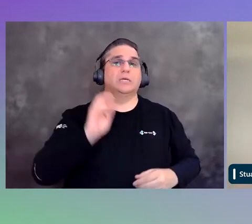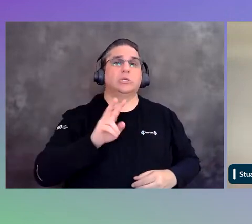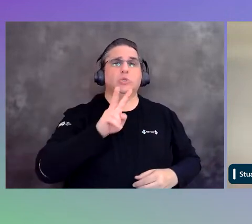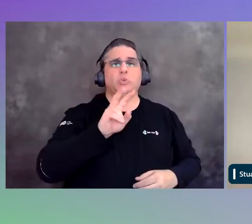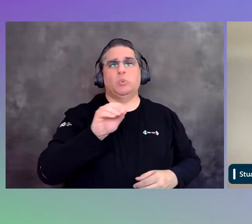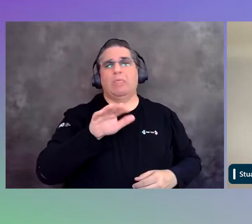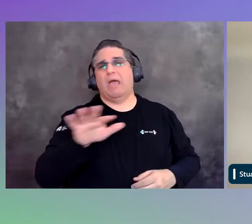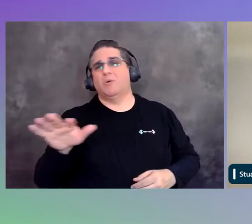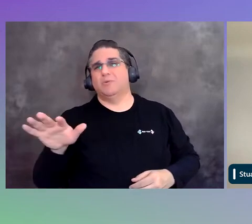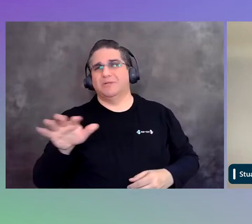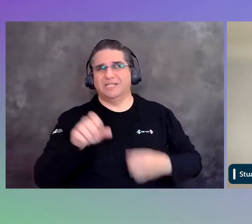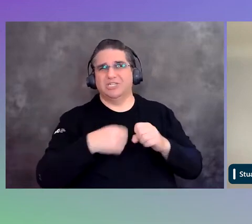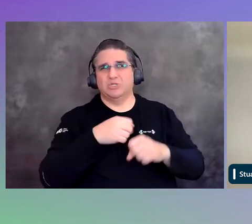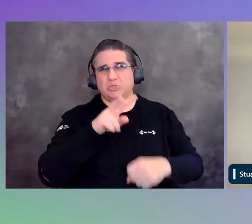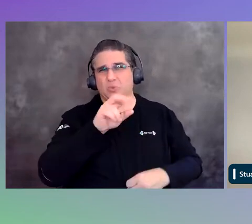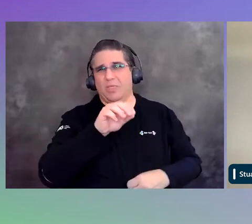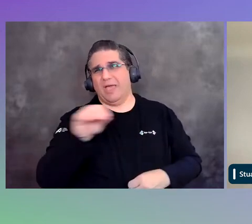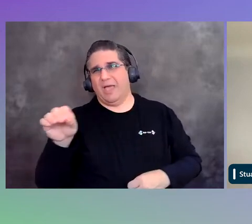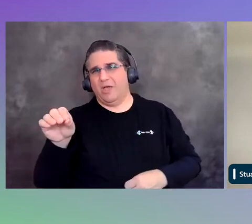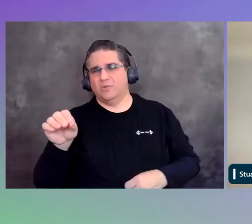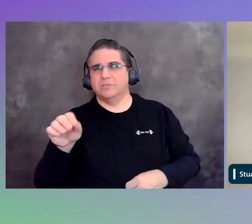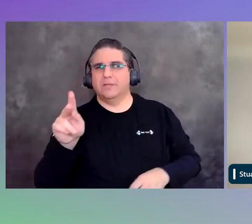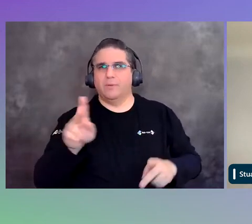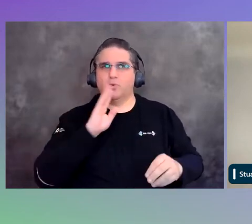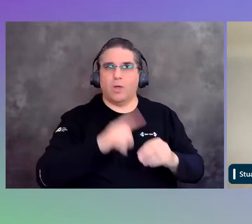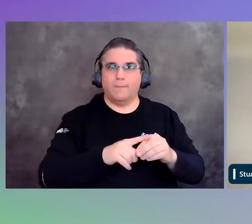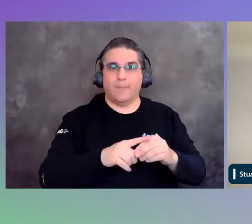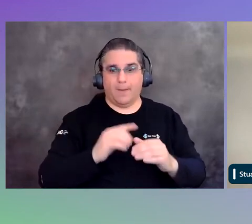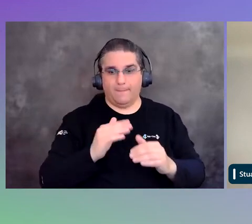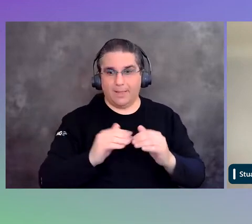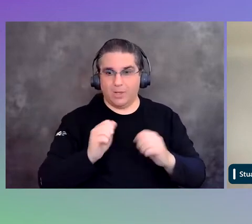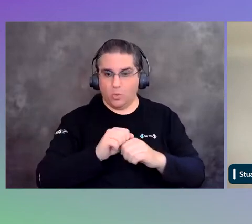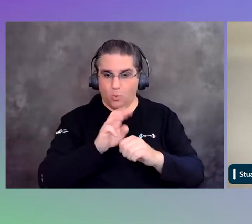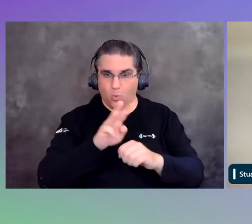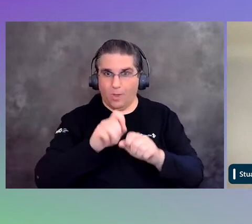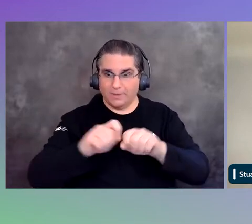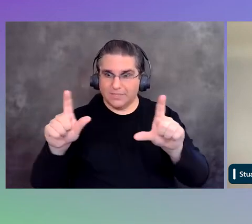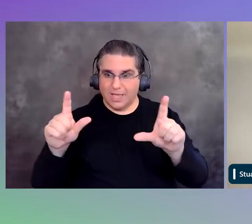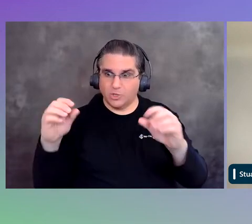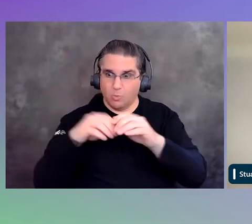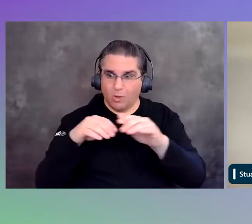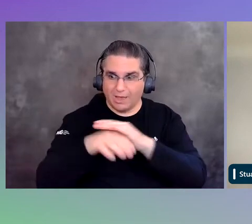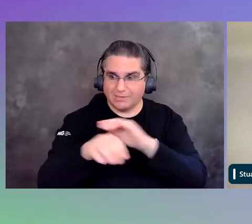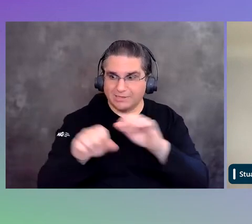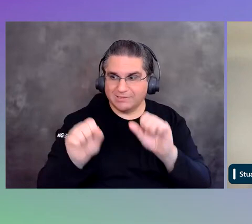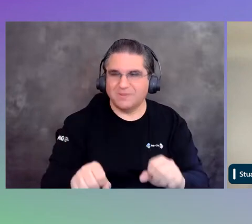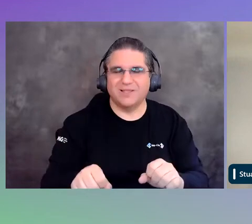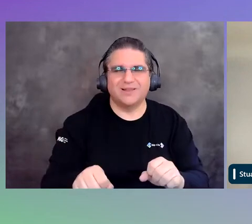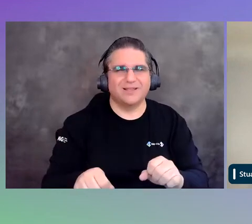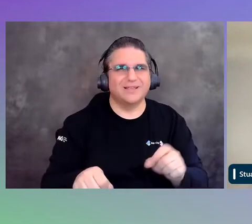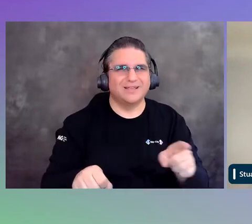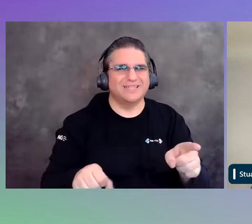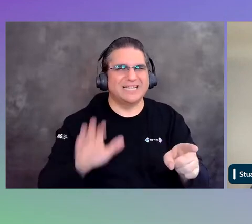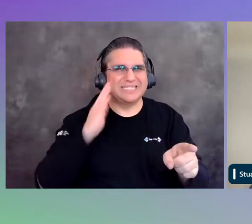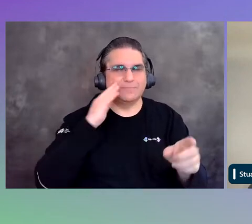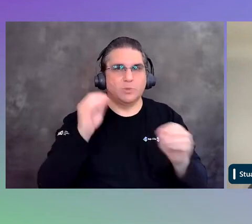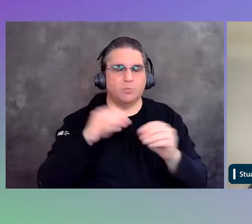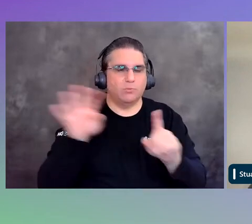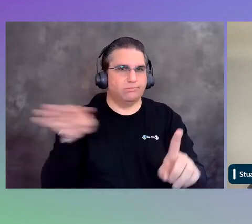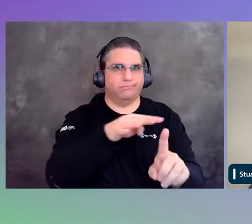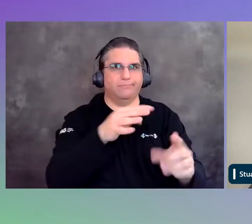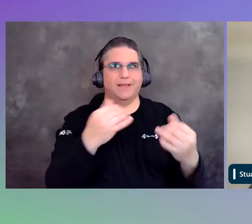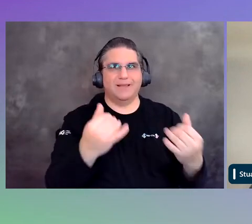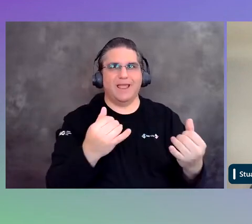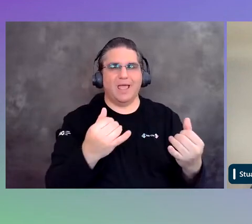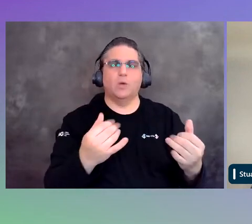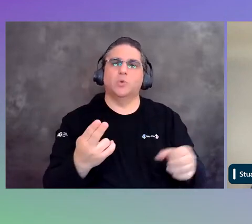excitement around building websites and apps. Accessibility feels like they're in that place at the moment. So use that to drive it forward. Use all this material